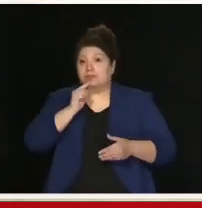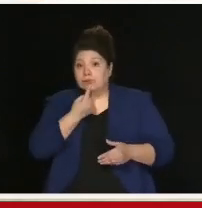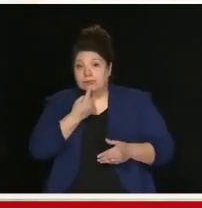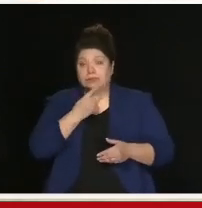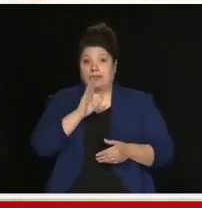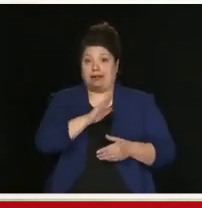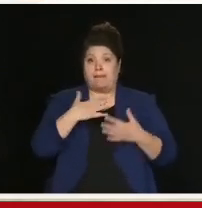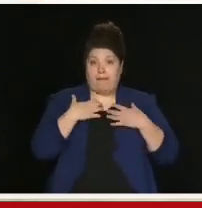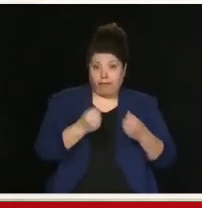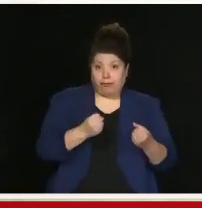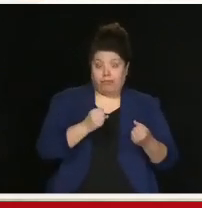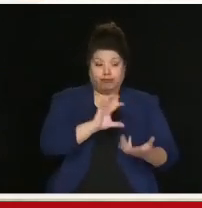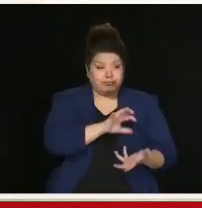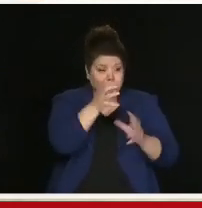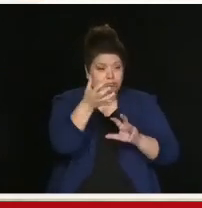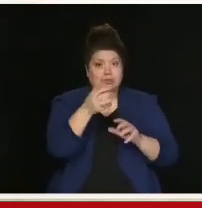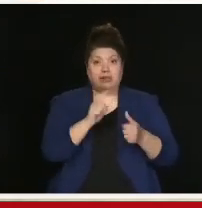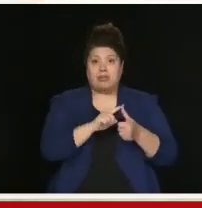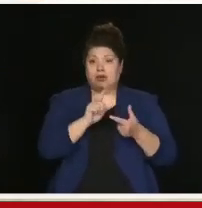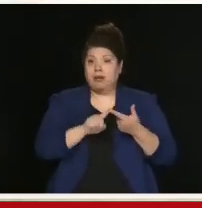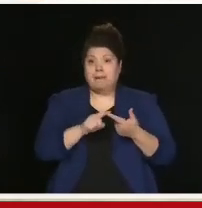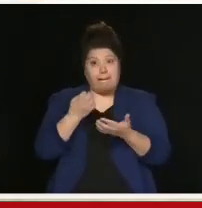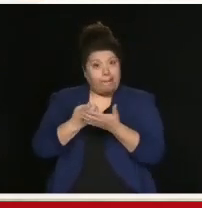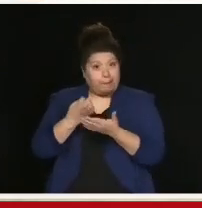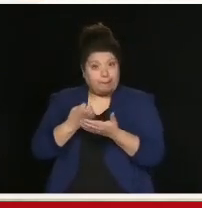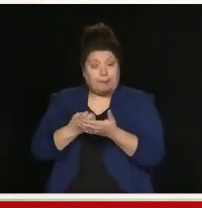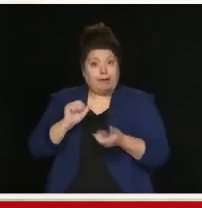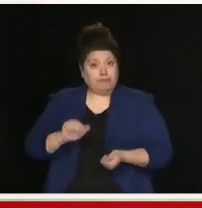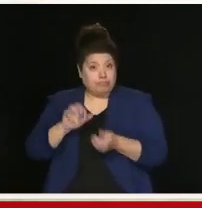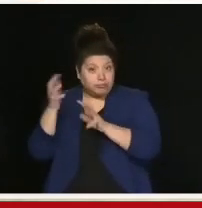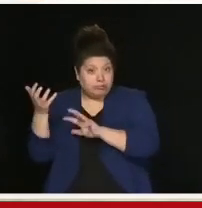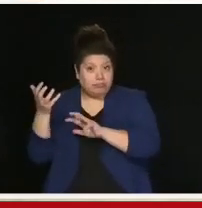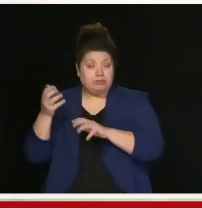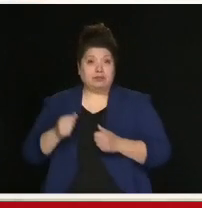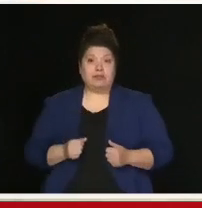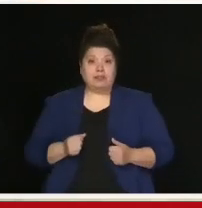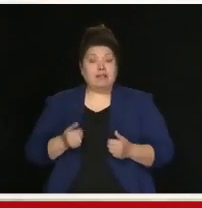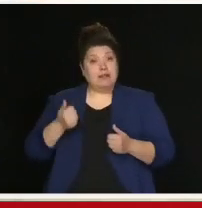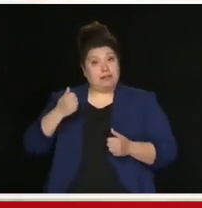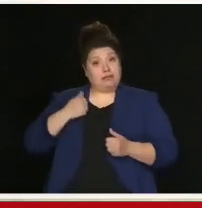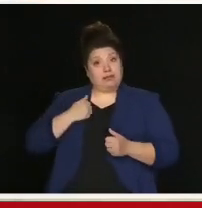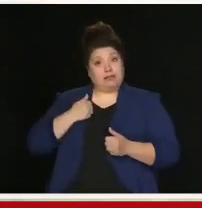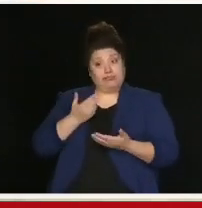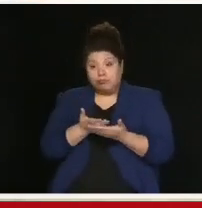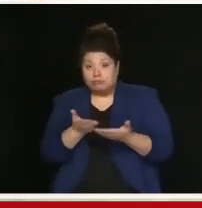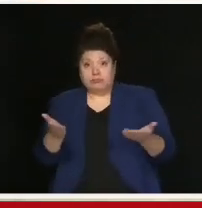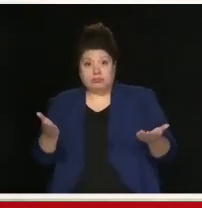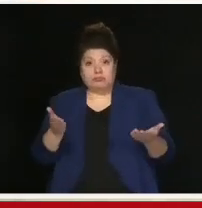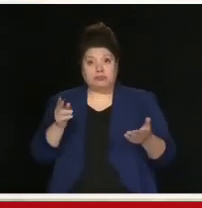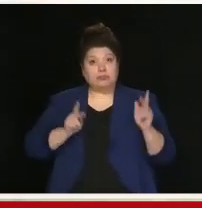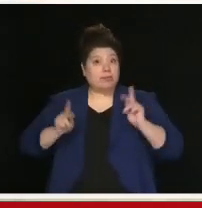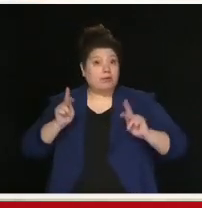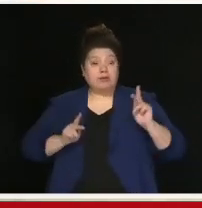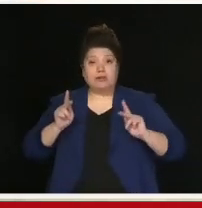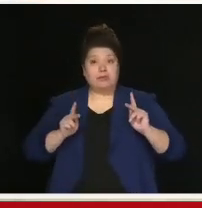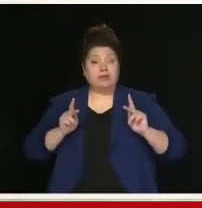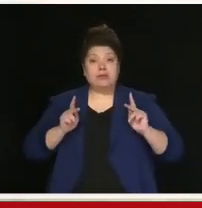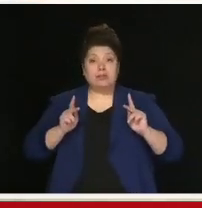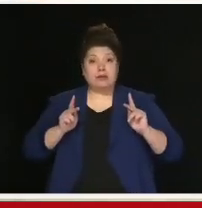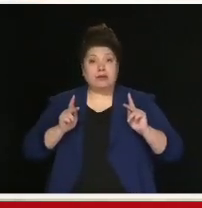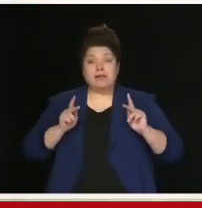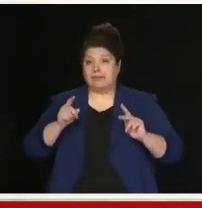public health, in terms of economic crisis, and Canadians from sea to sea need